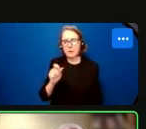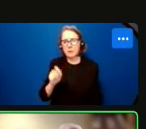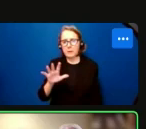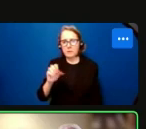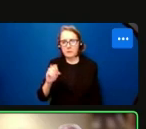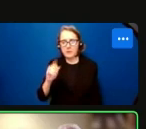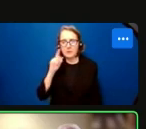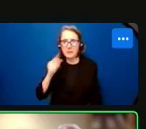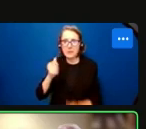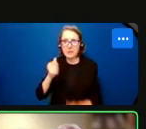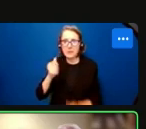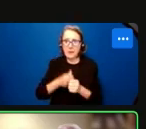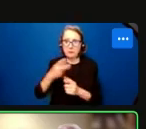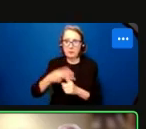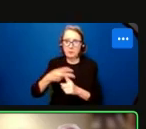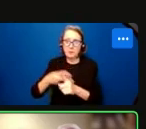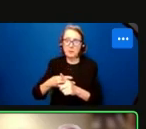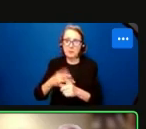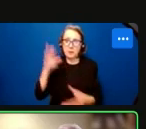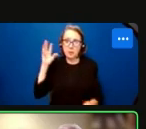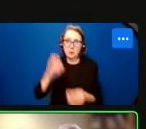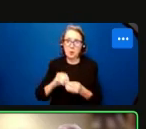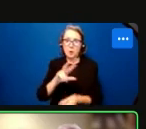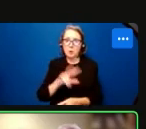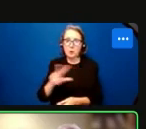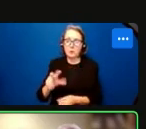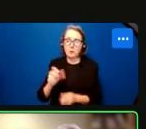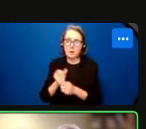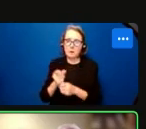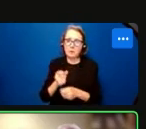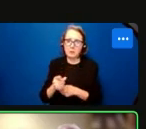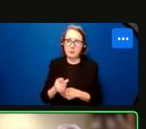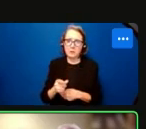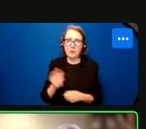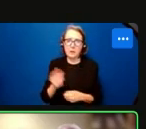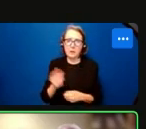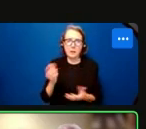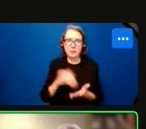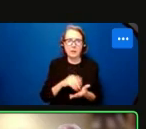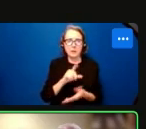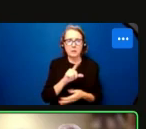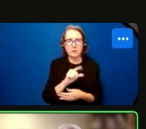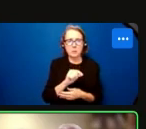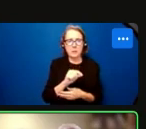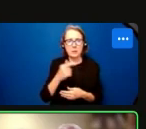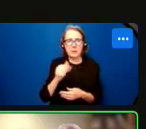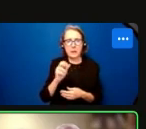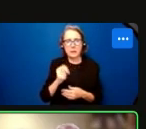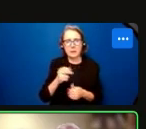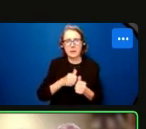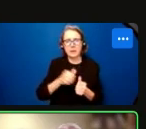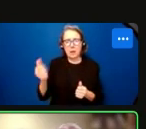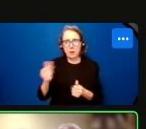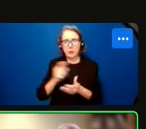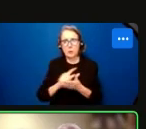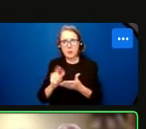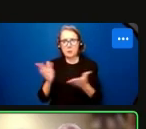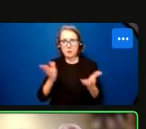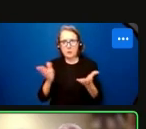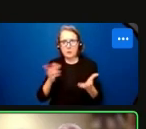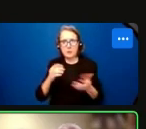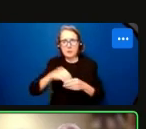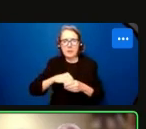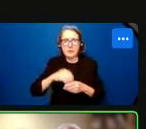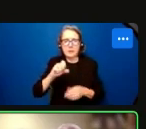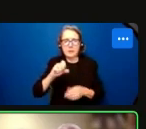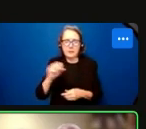2 months, or $33 annually. And again, the 20-gallon every other week service is in Salem